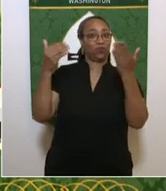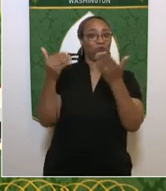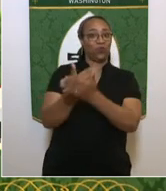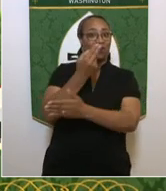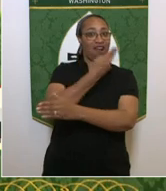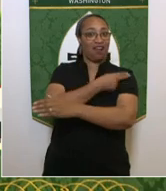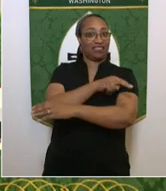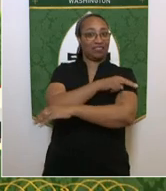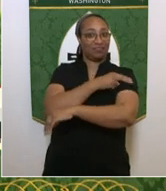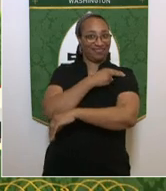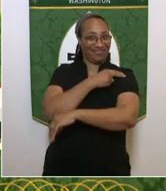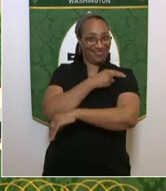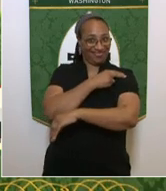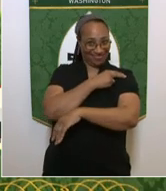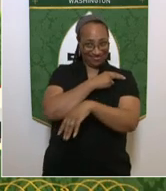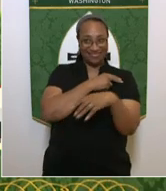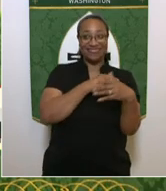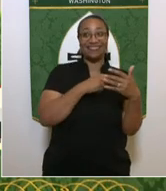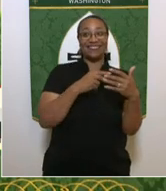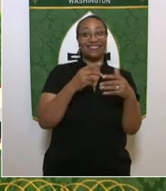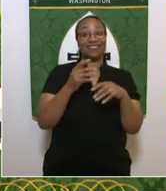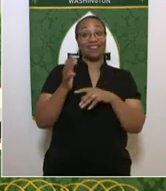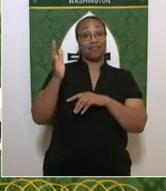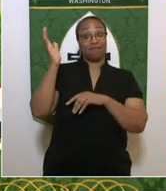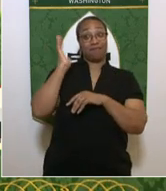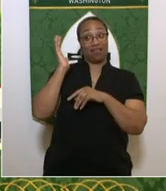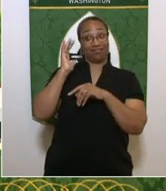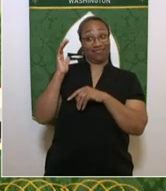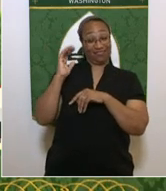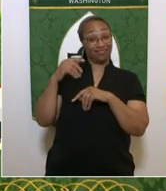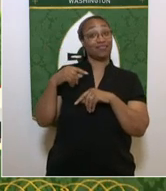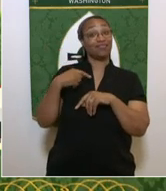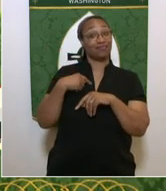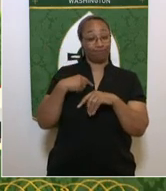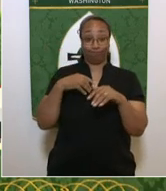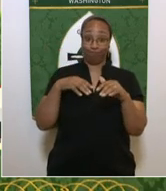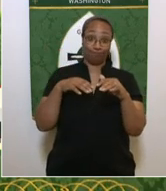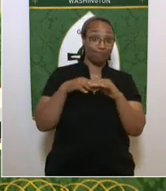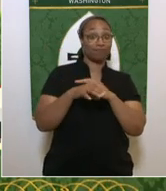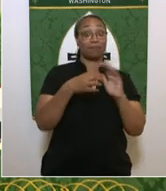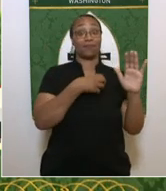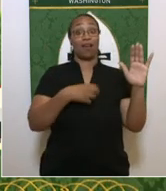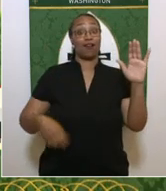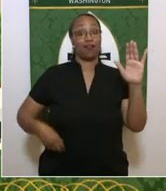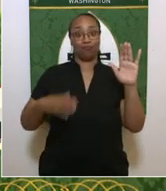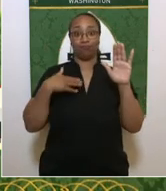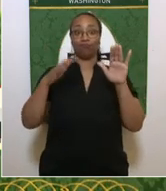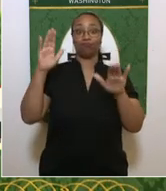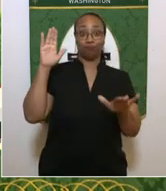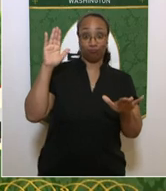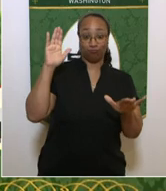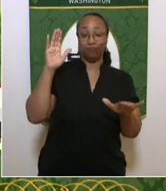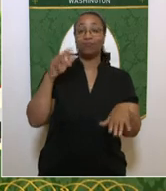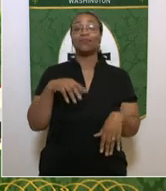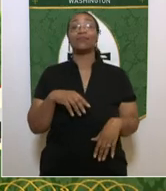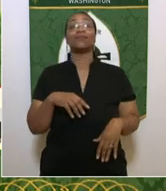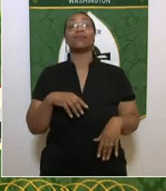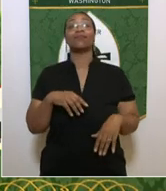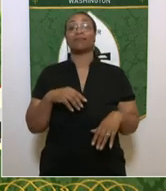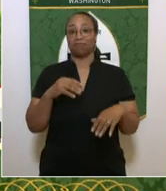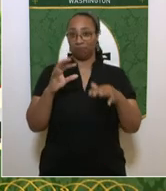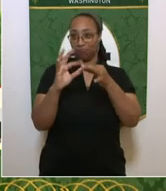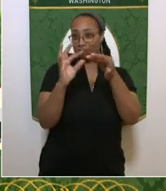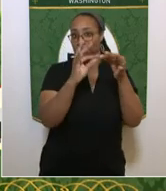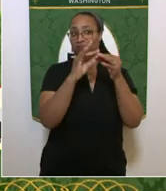ago, I promised in my inaugural address that we would have a state-of-the-art hospital in Ward 7 or